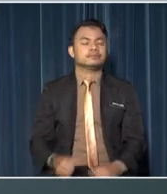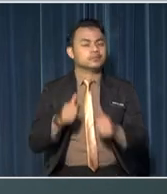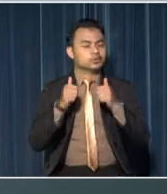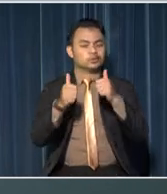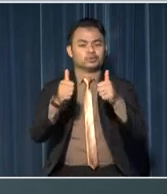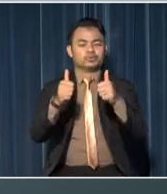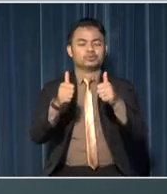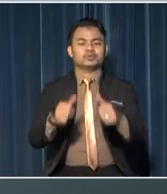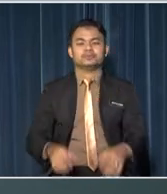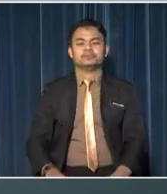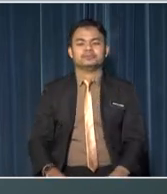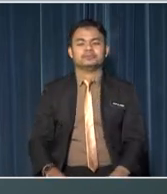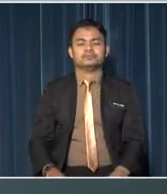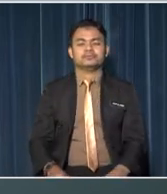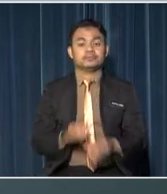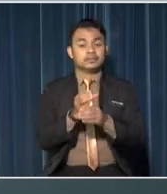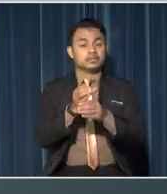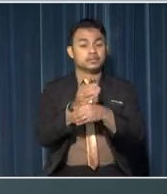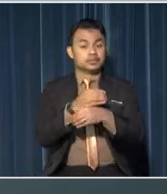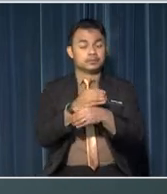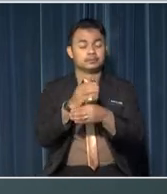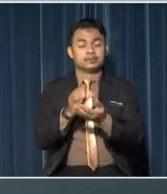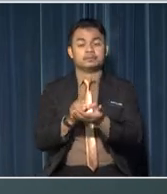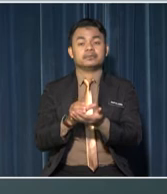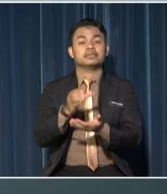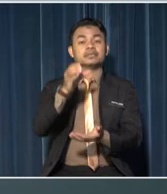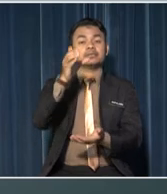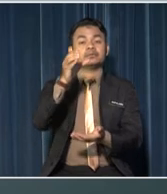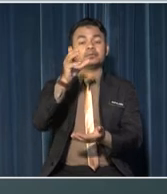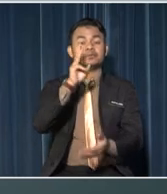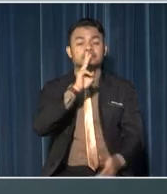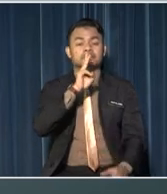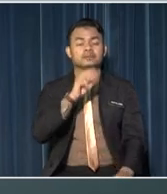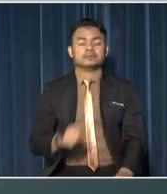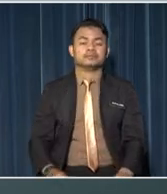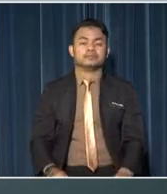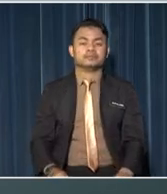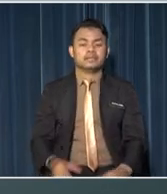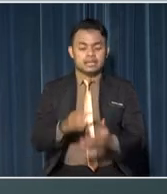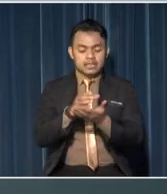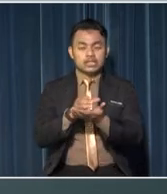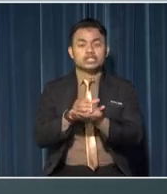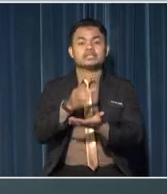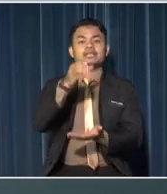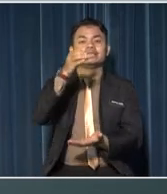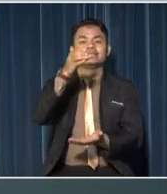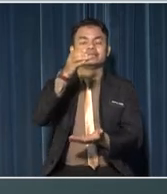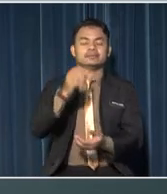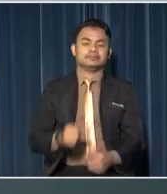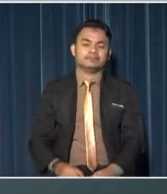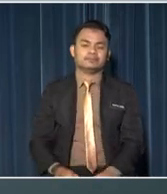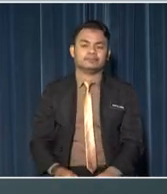Excellent! The shape of the mineral water bottle is a cylinder.